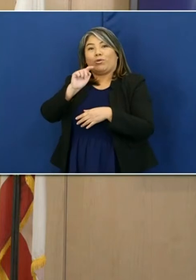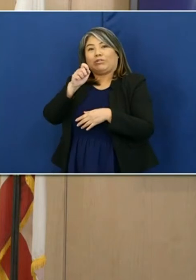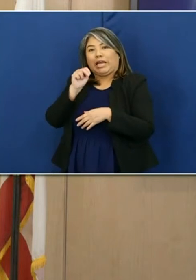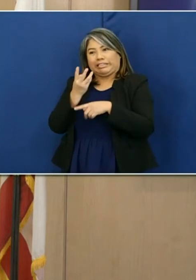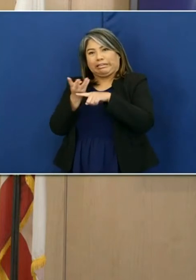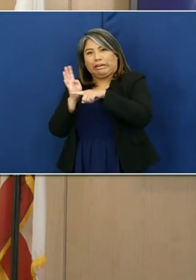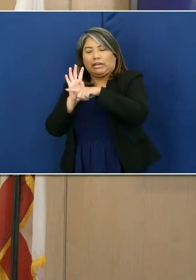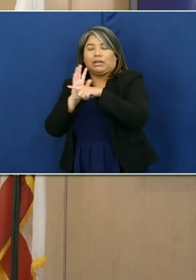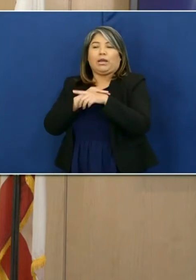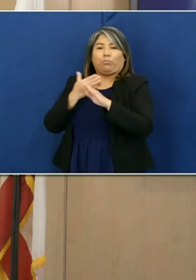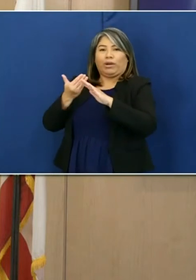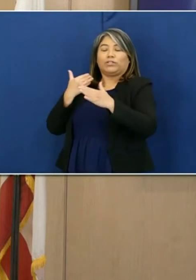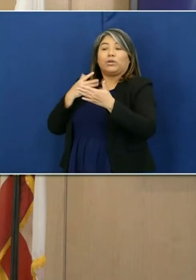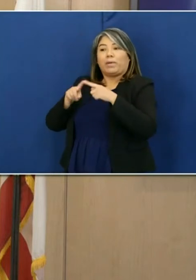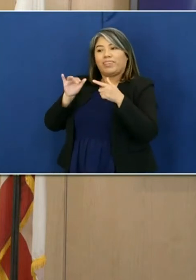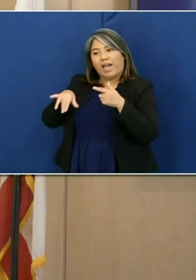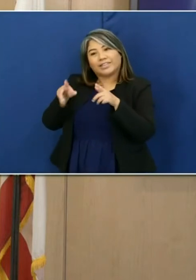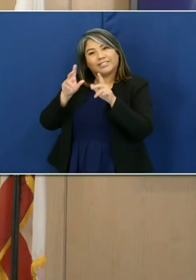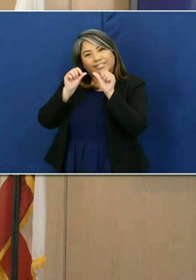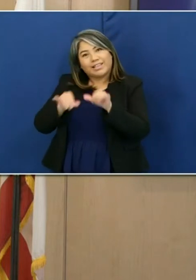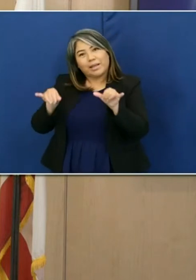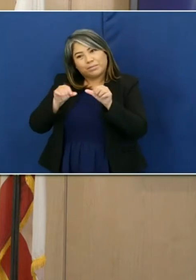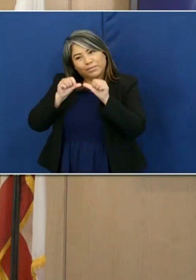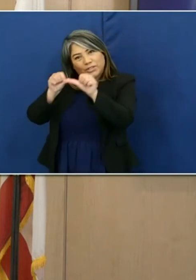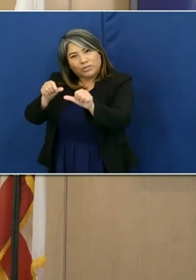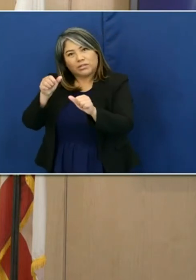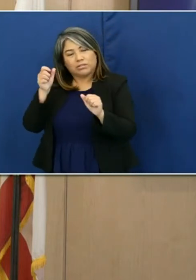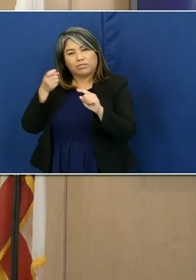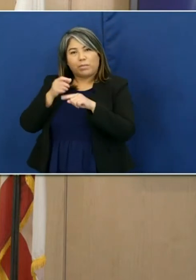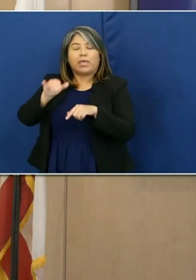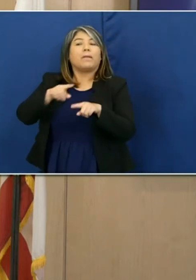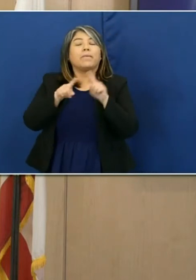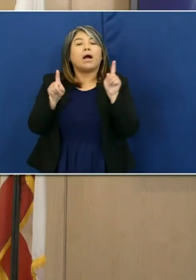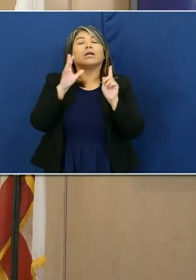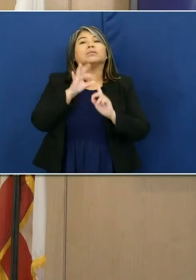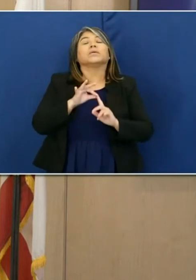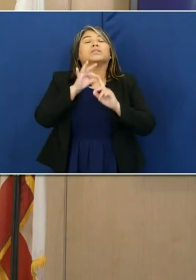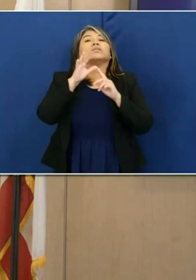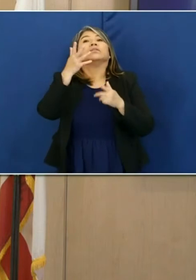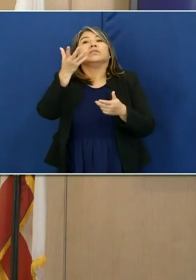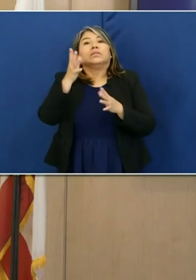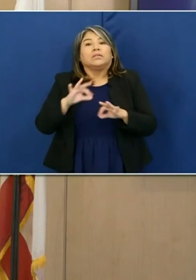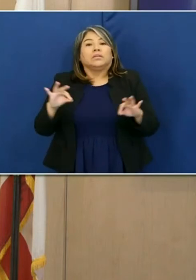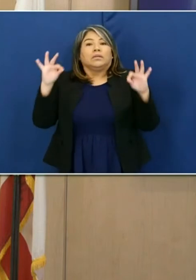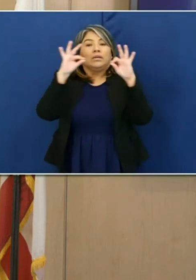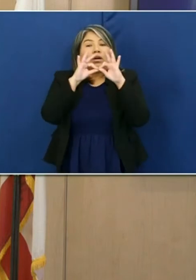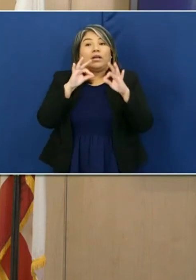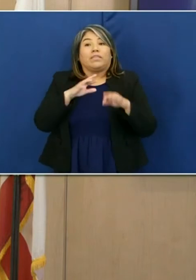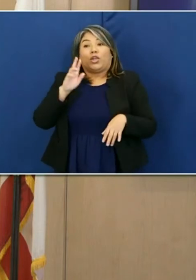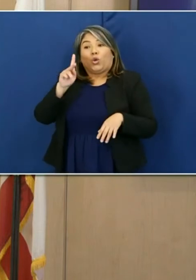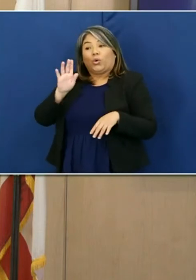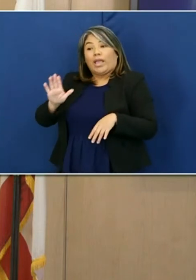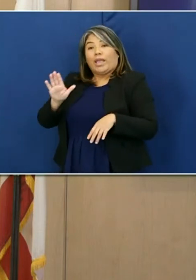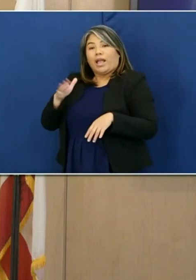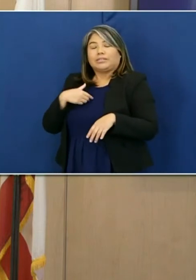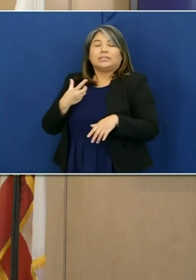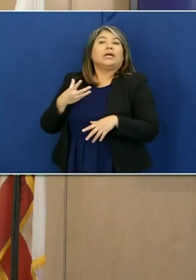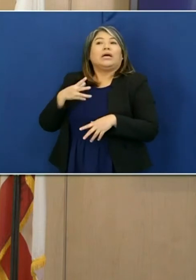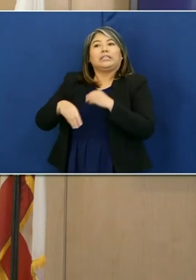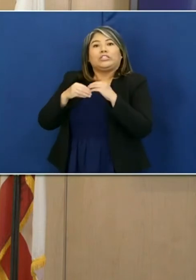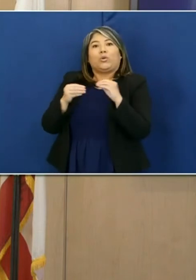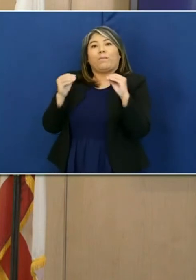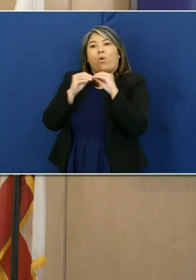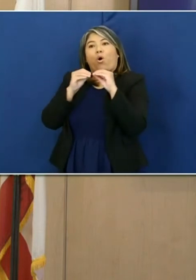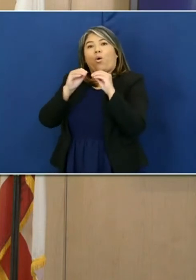on that. What is important here is that especially the UK lineage has a number of additional mutations that